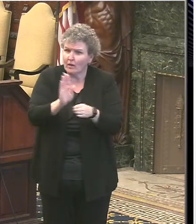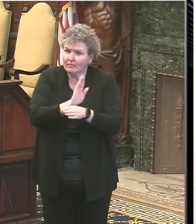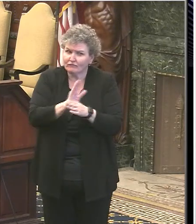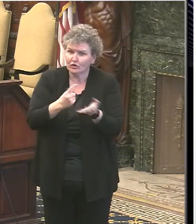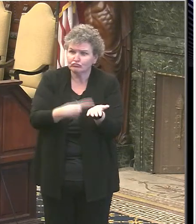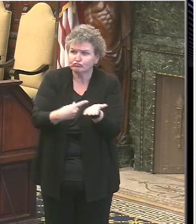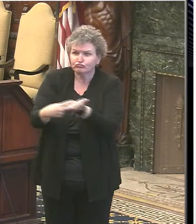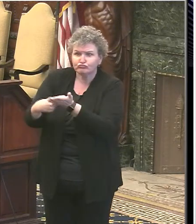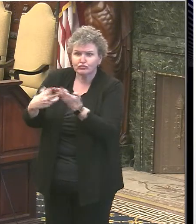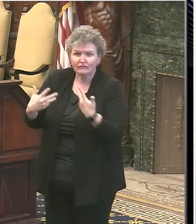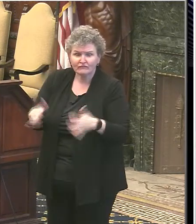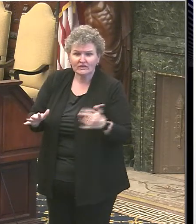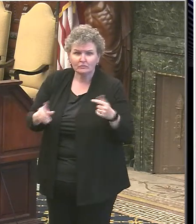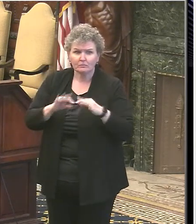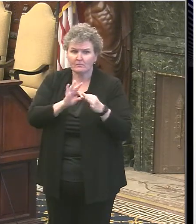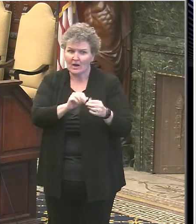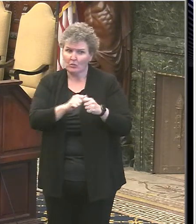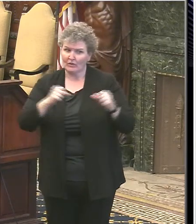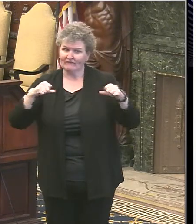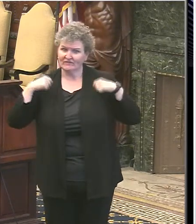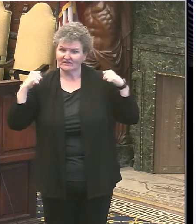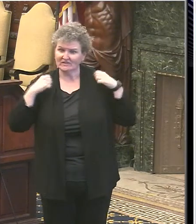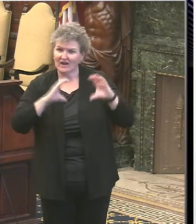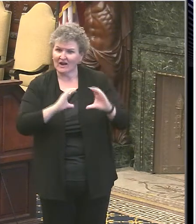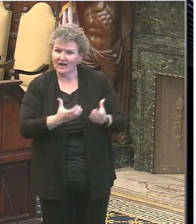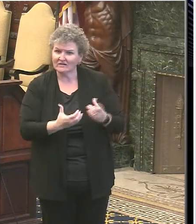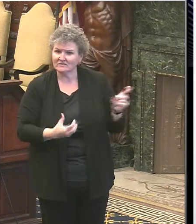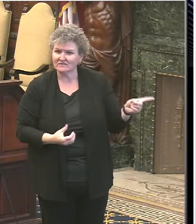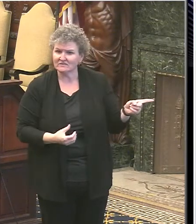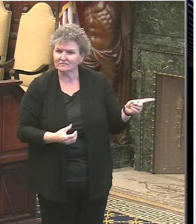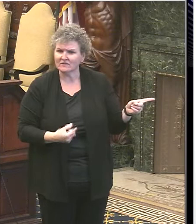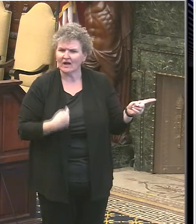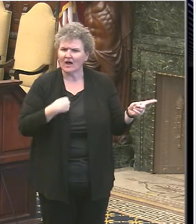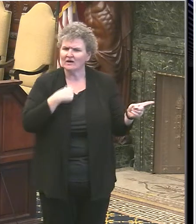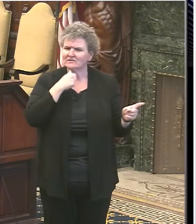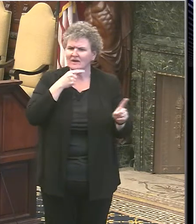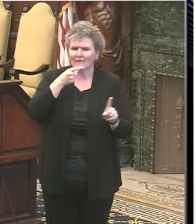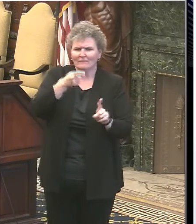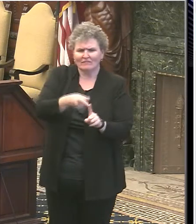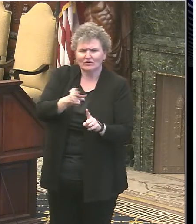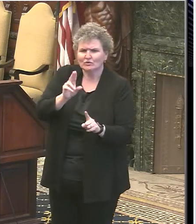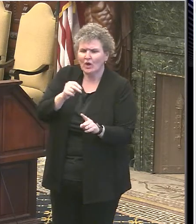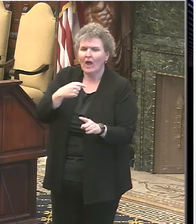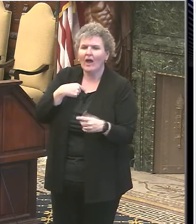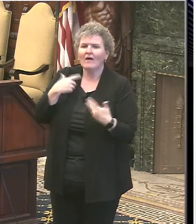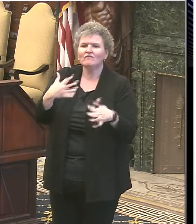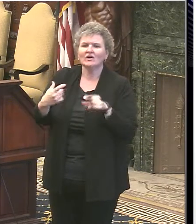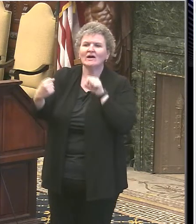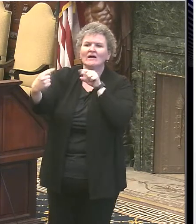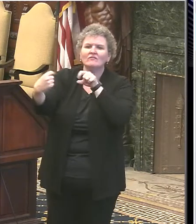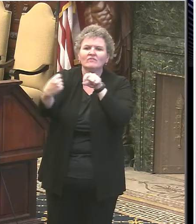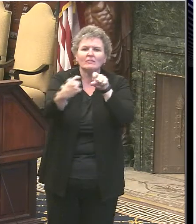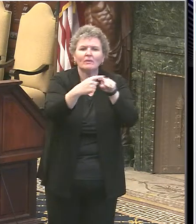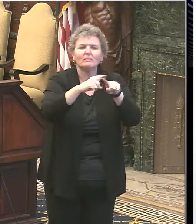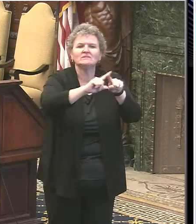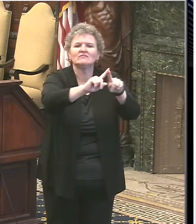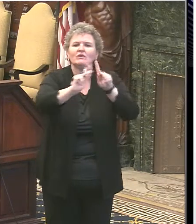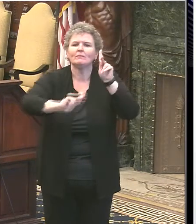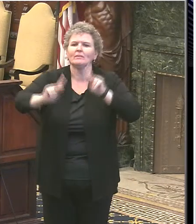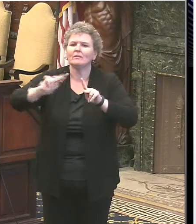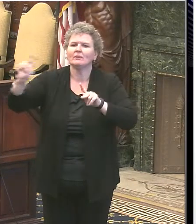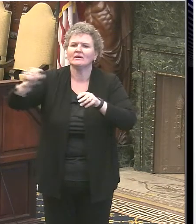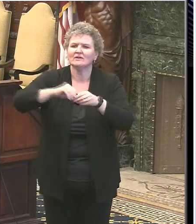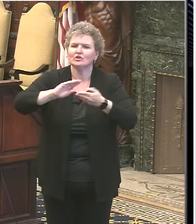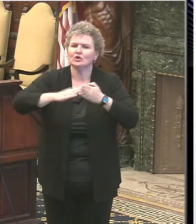this fitness studio community? Not specific. I've had input from various folks, both in this community